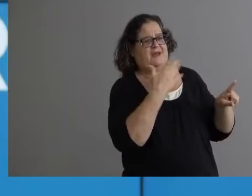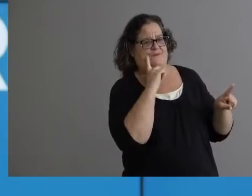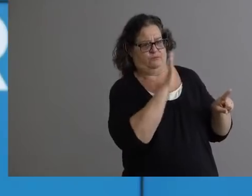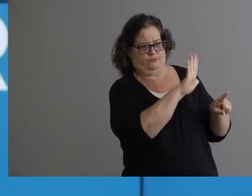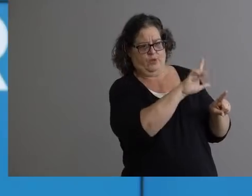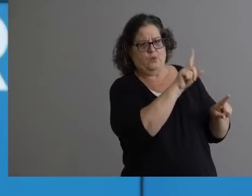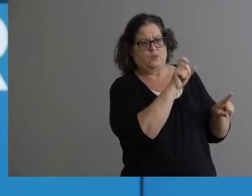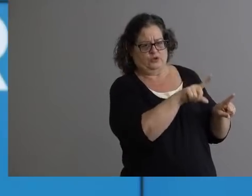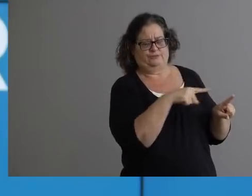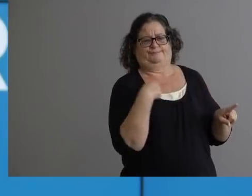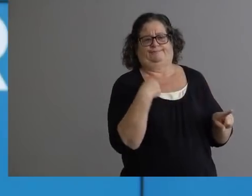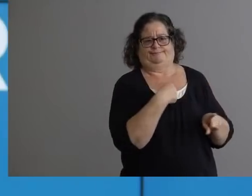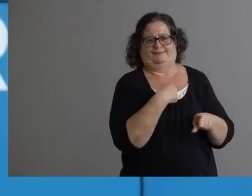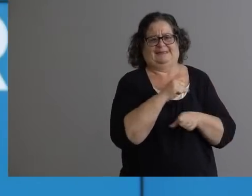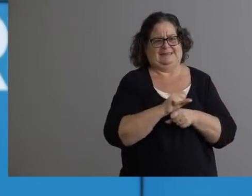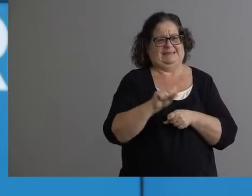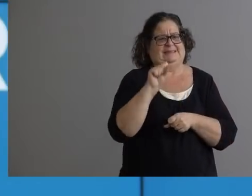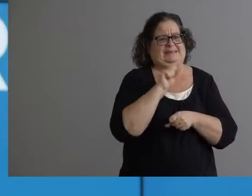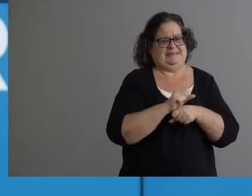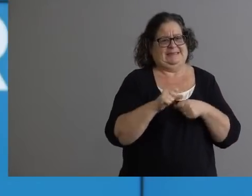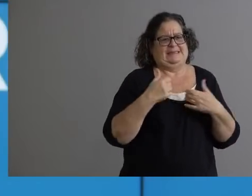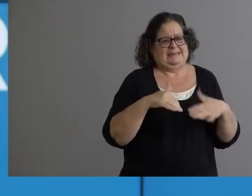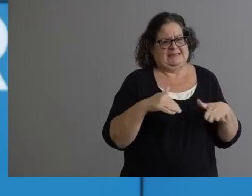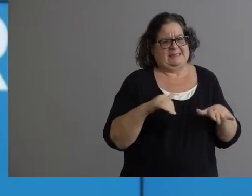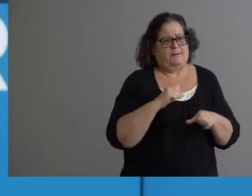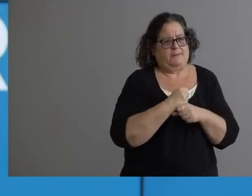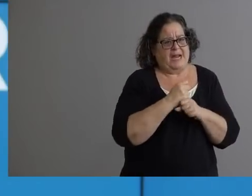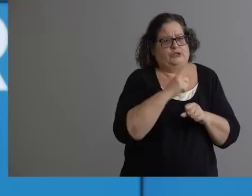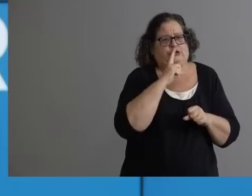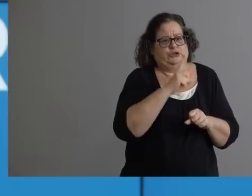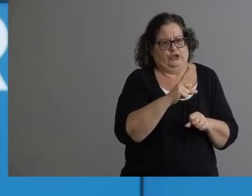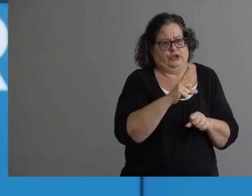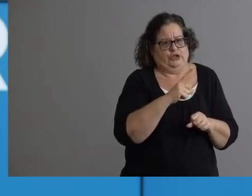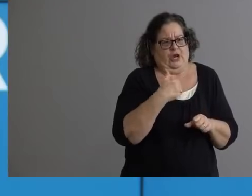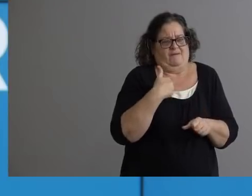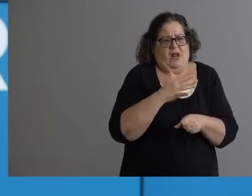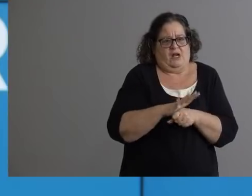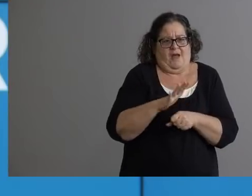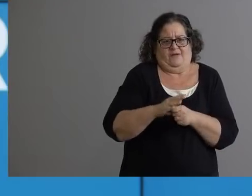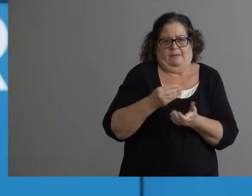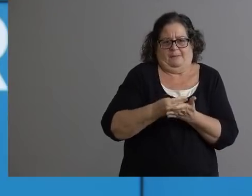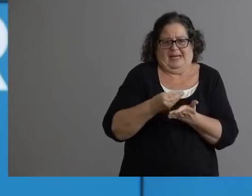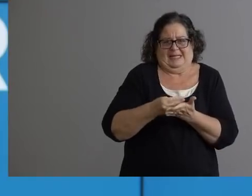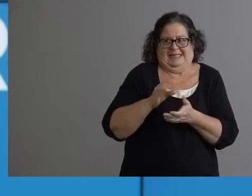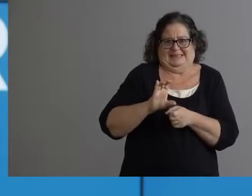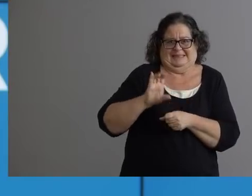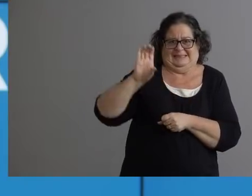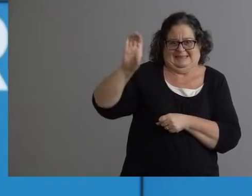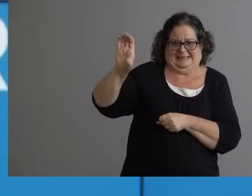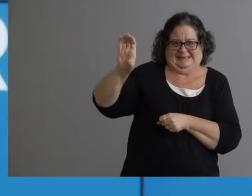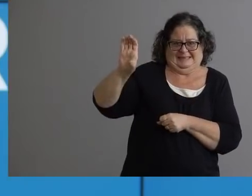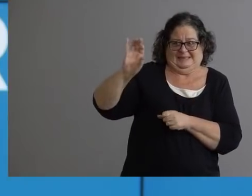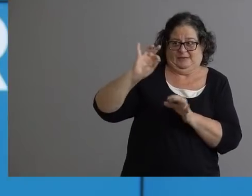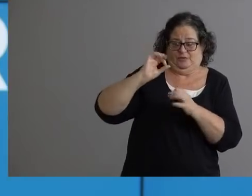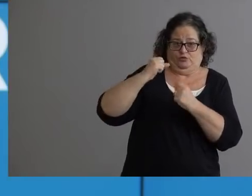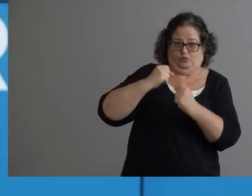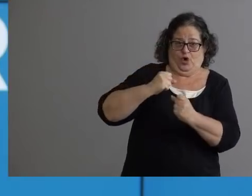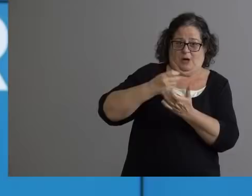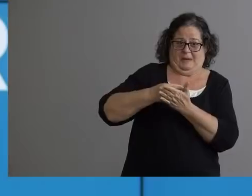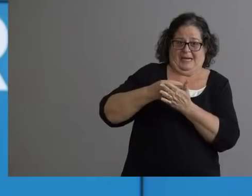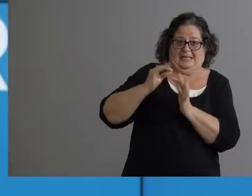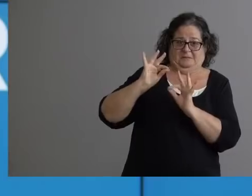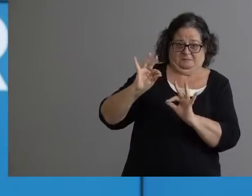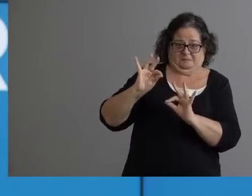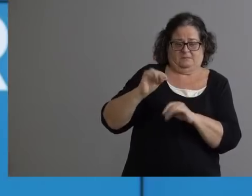in Arizona. There's been hundreds of thousands, if not millions, of Arizonans that were hardworking and hadn't asked for anything from